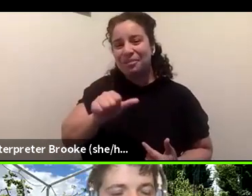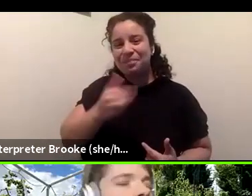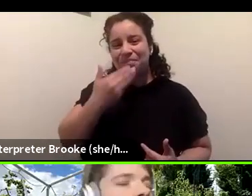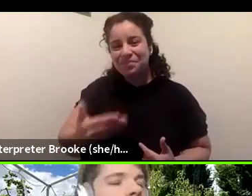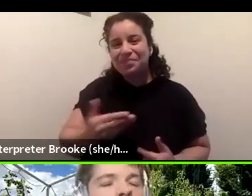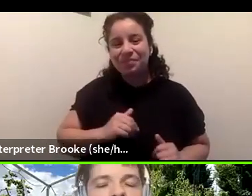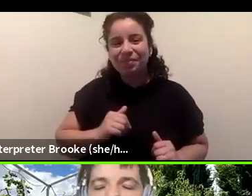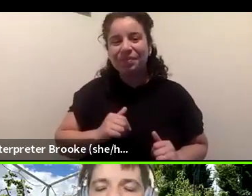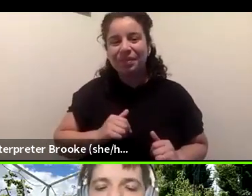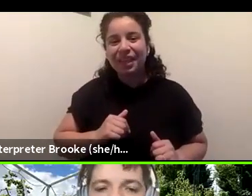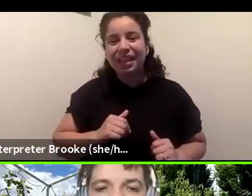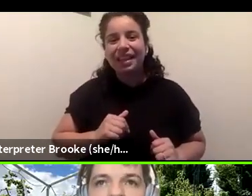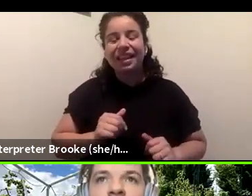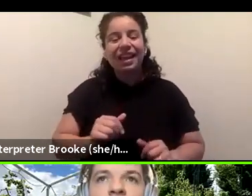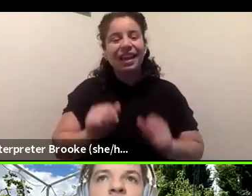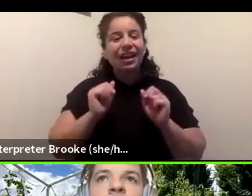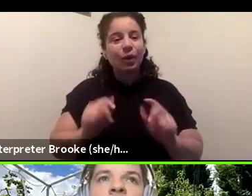wherever you are,